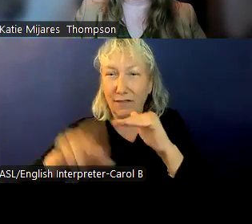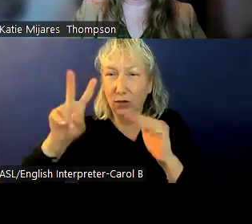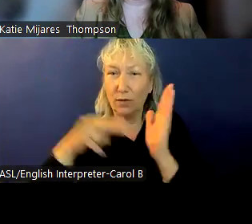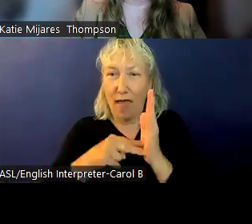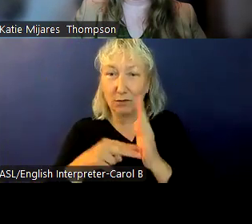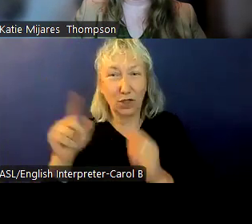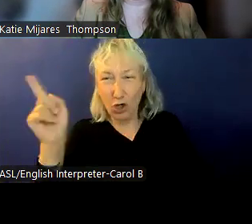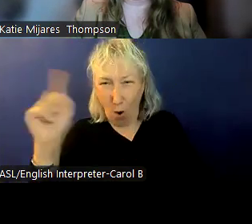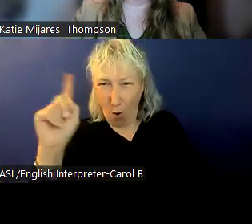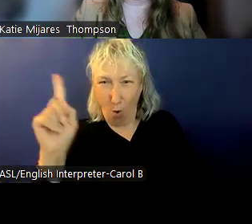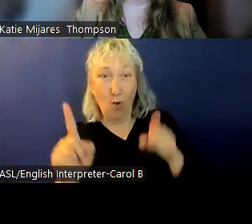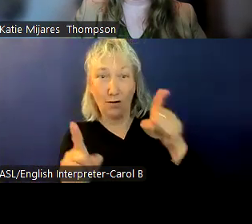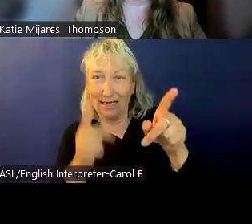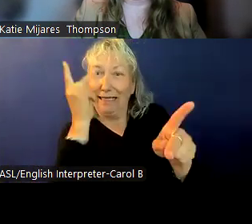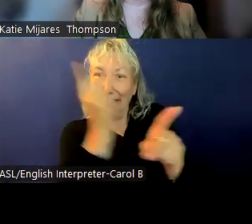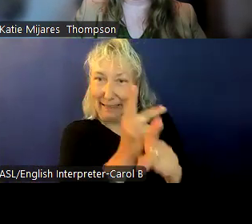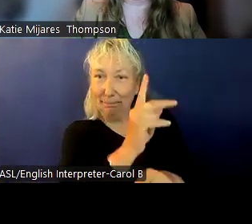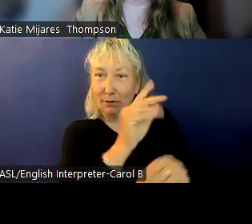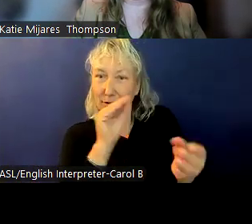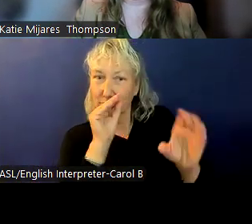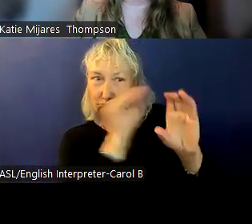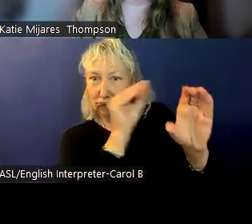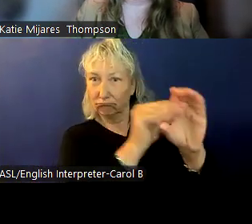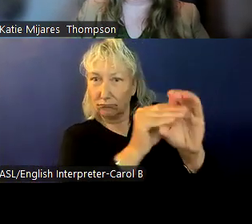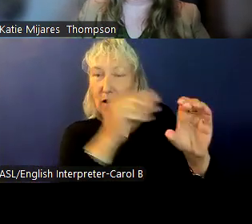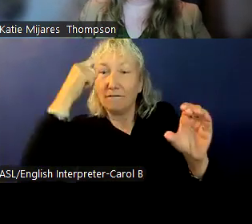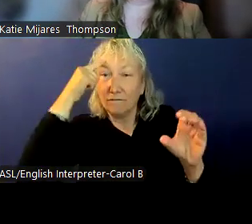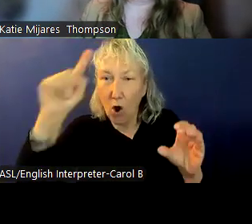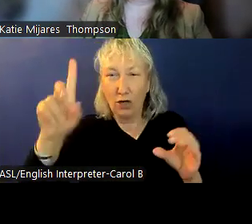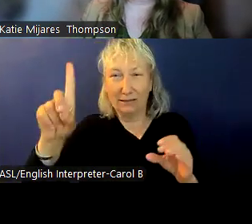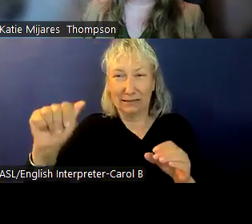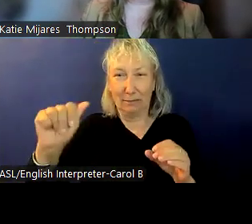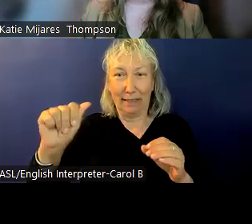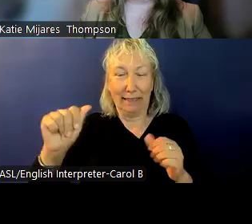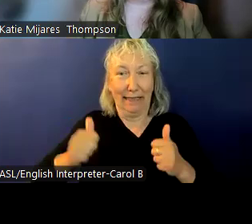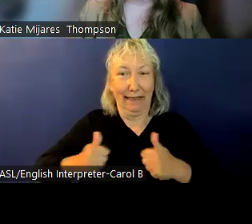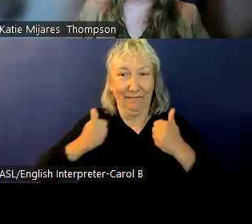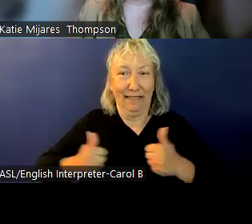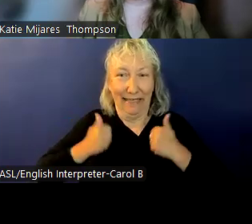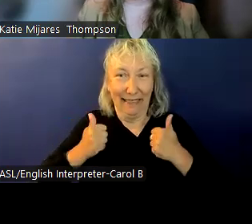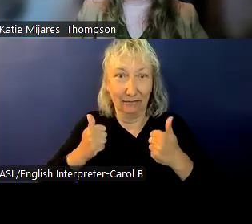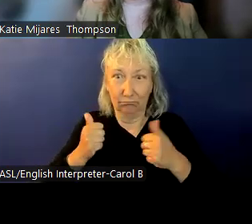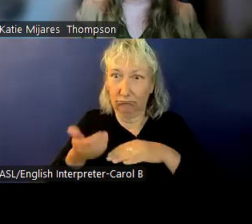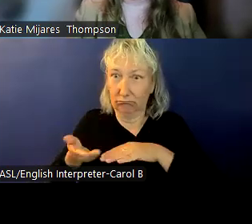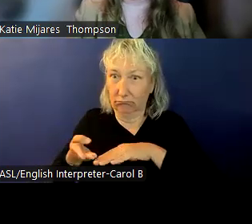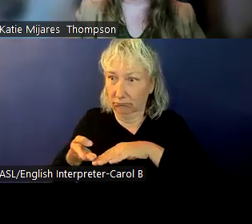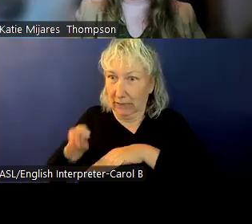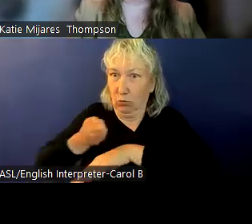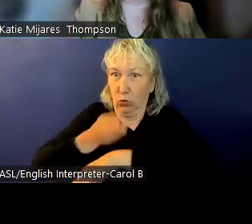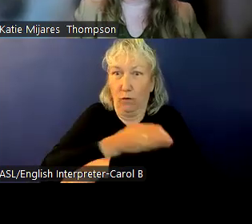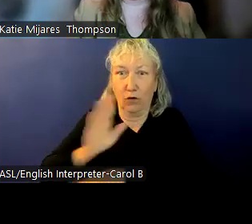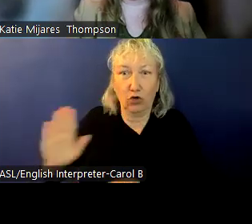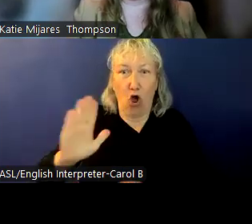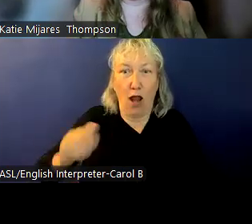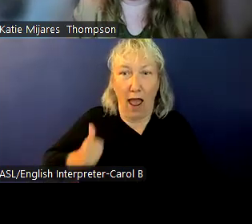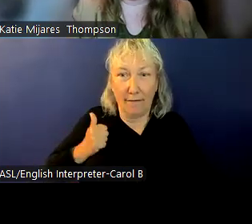interest, and using it for disability-related living expenses that improves that person's quality of life. If you're a parent and you have